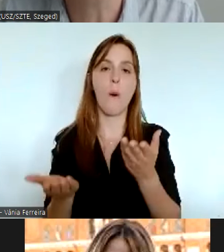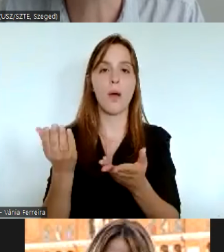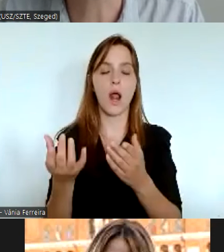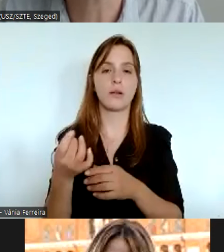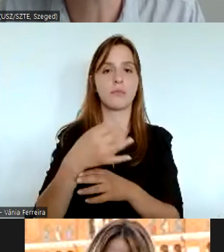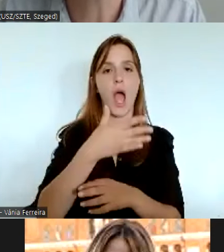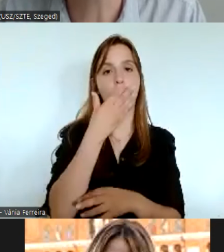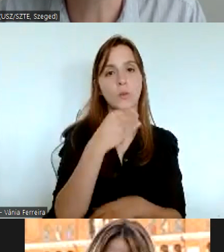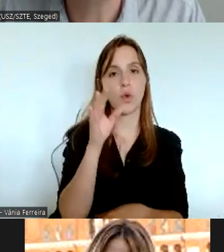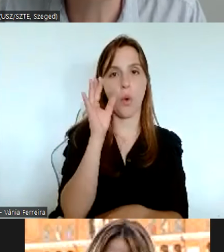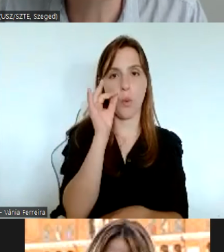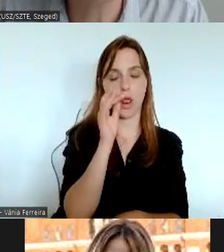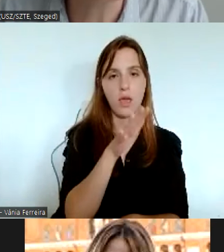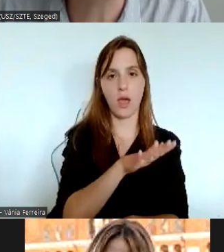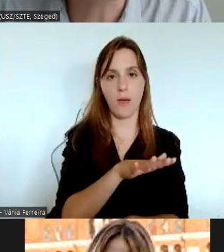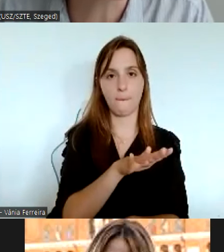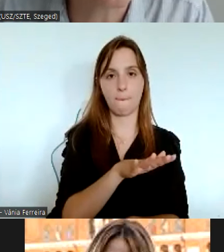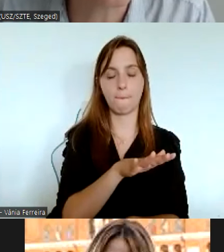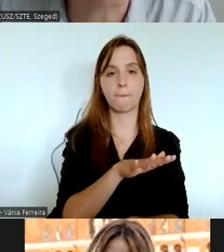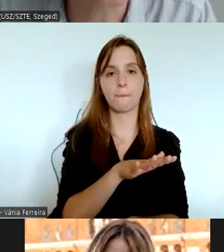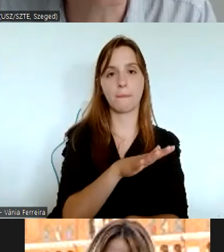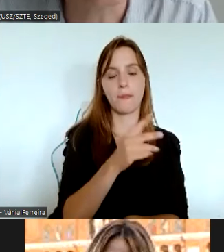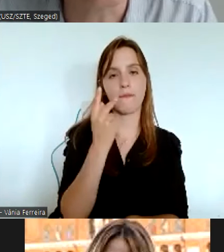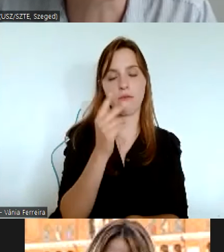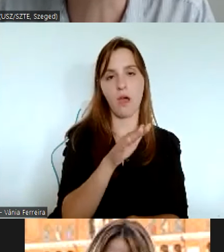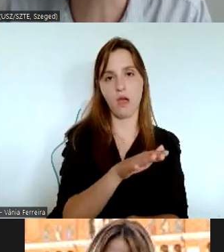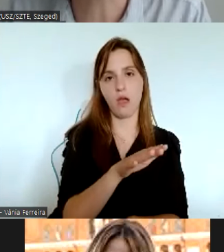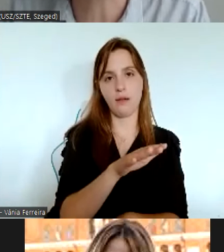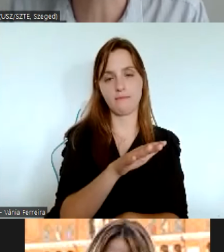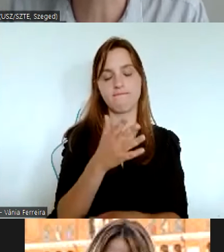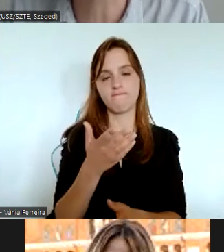students, and we are trying to